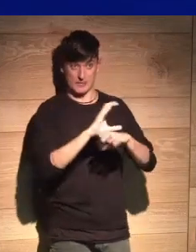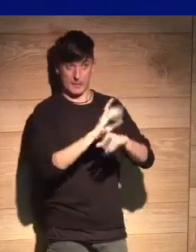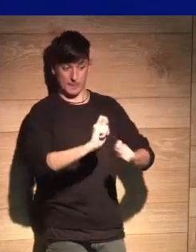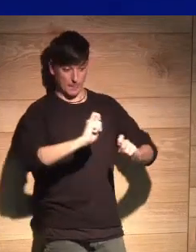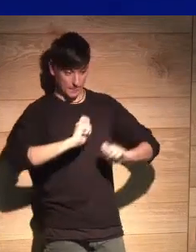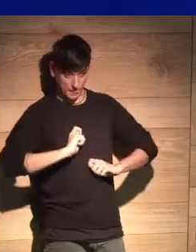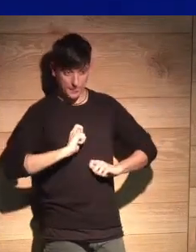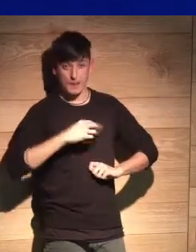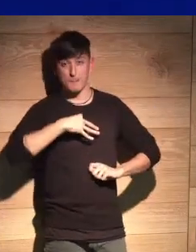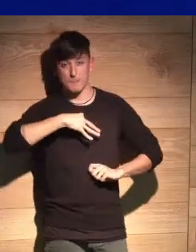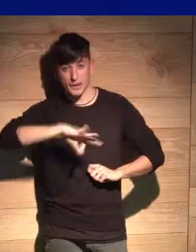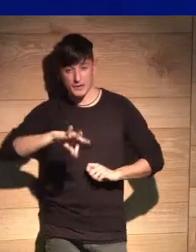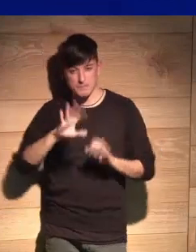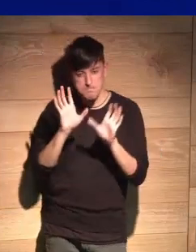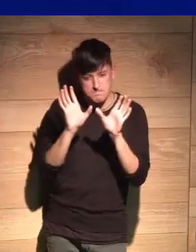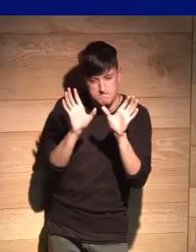working